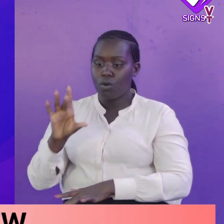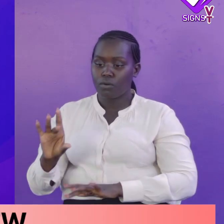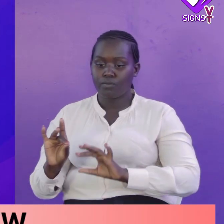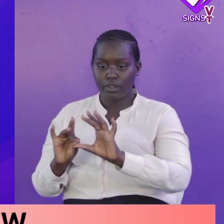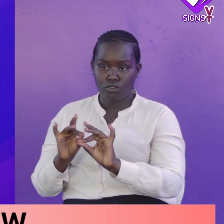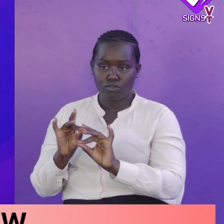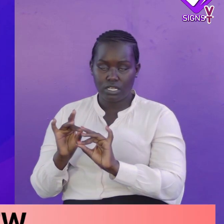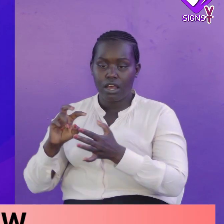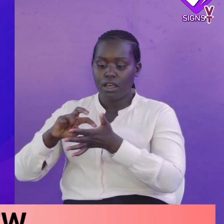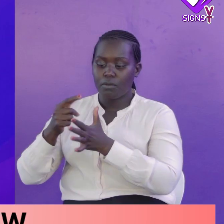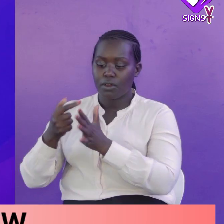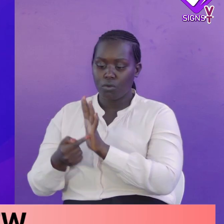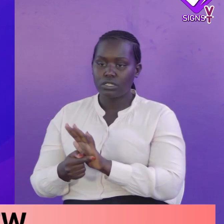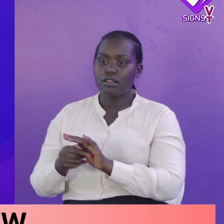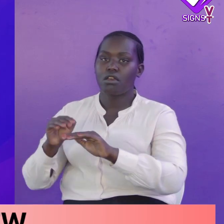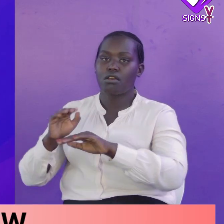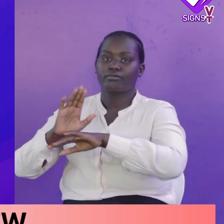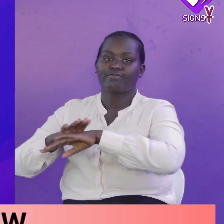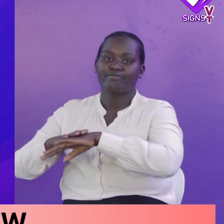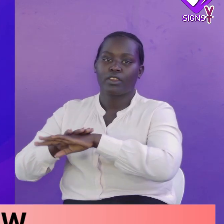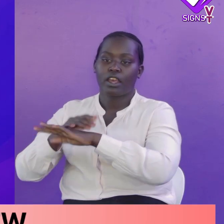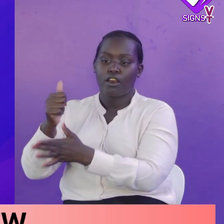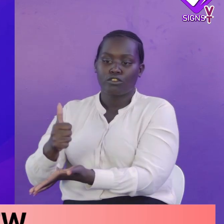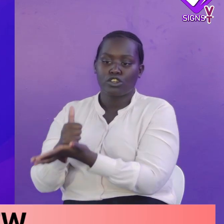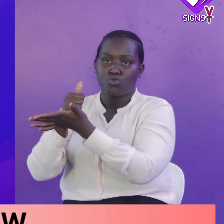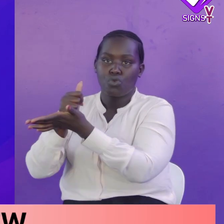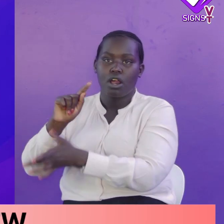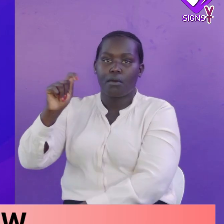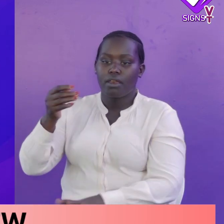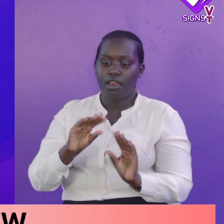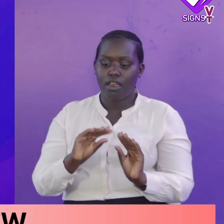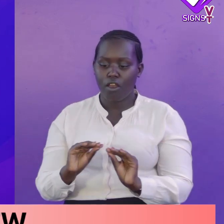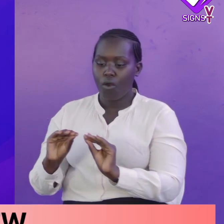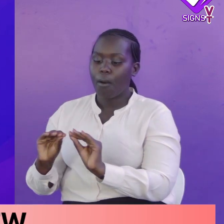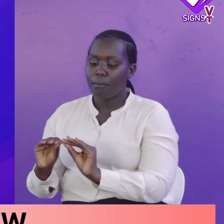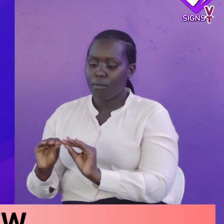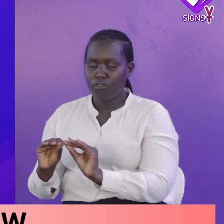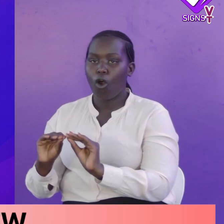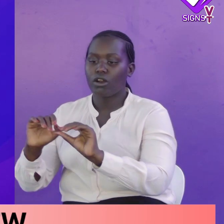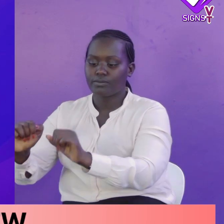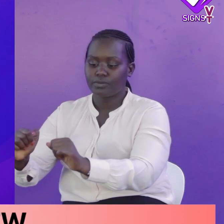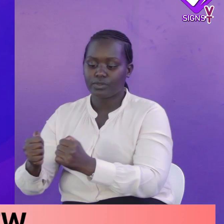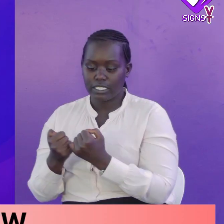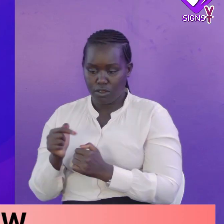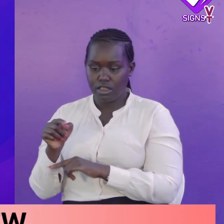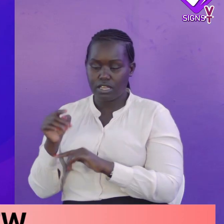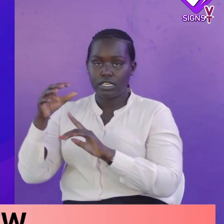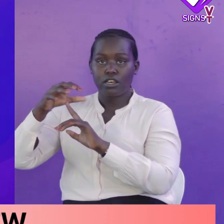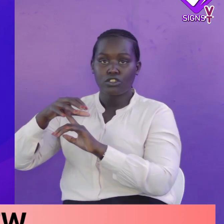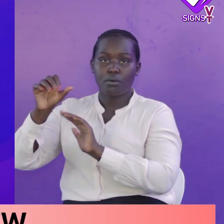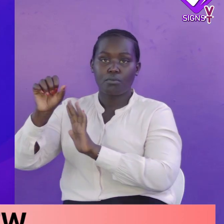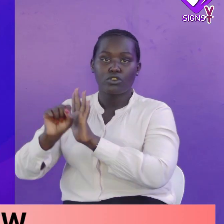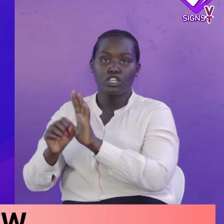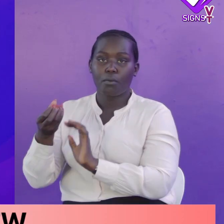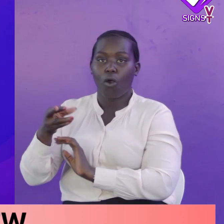there, it means they are in a good position to help Kenya move to or secure this championship or